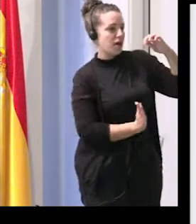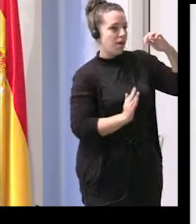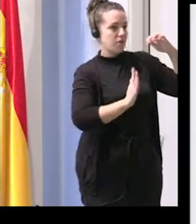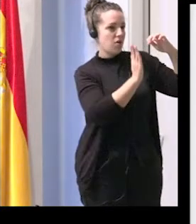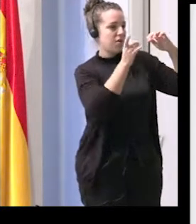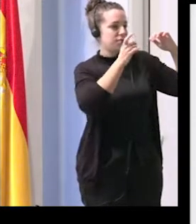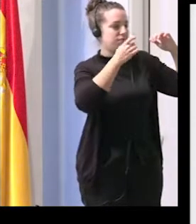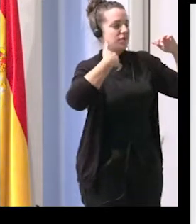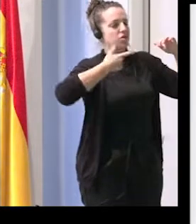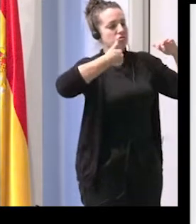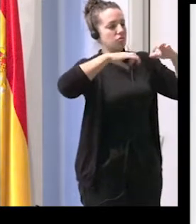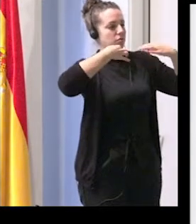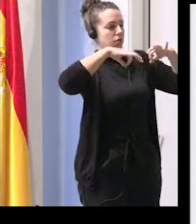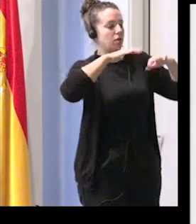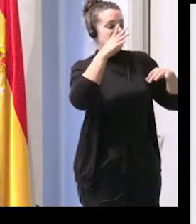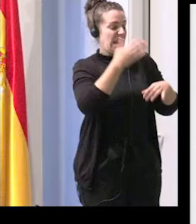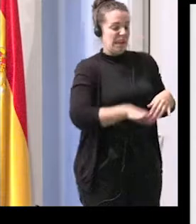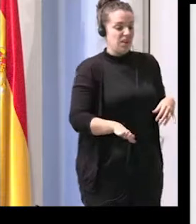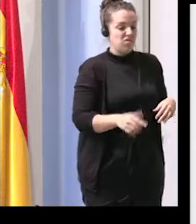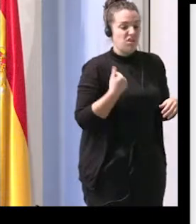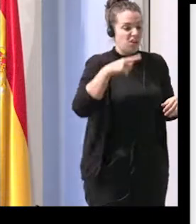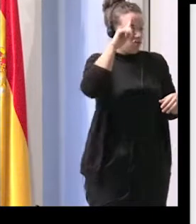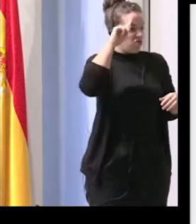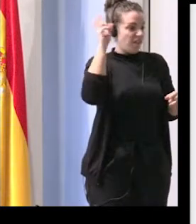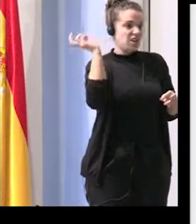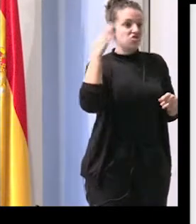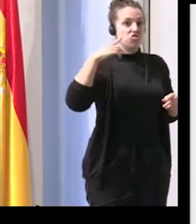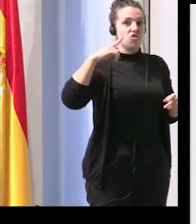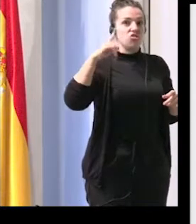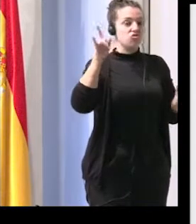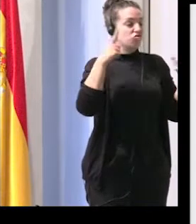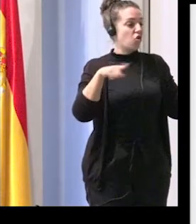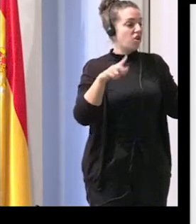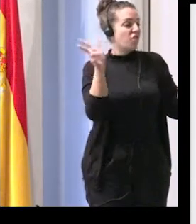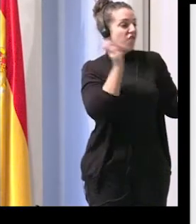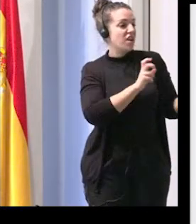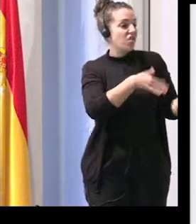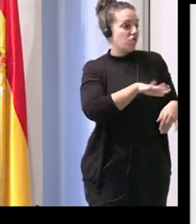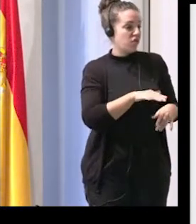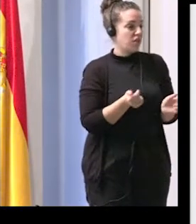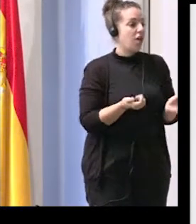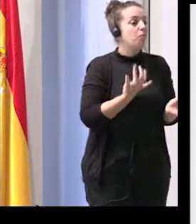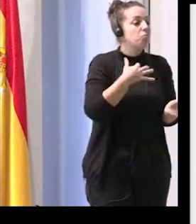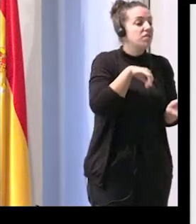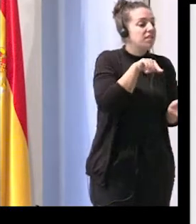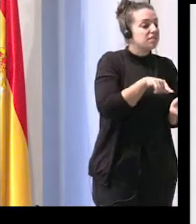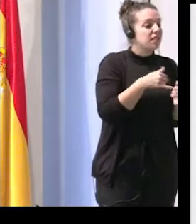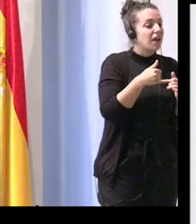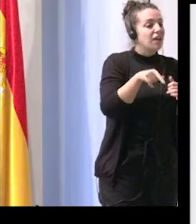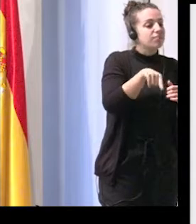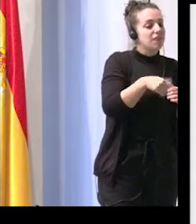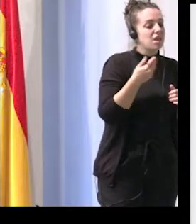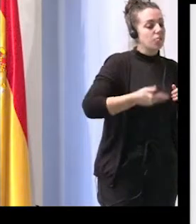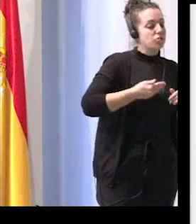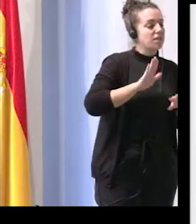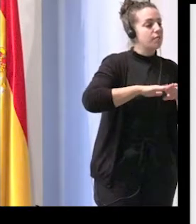from. Maybe the where pathway is a key to helping these children achieve better